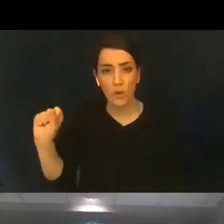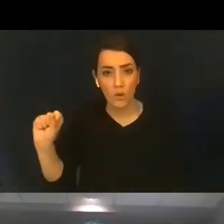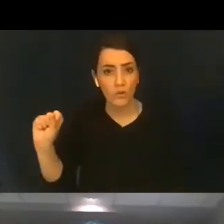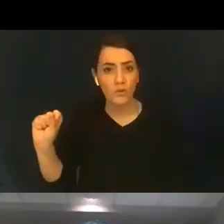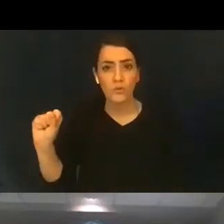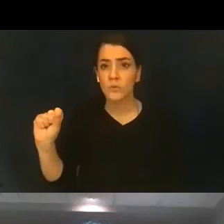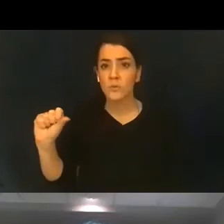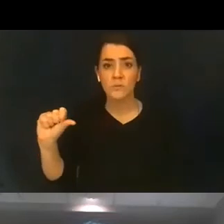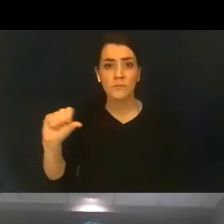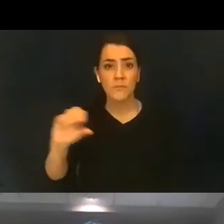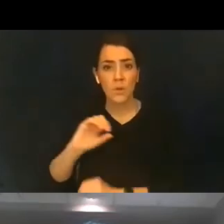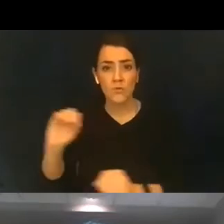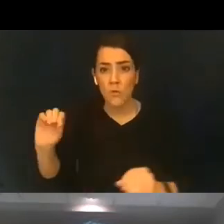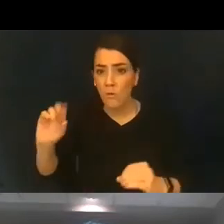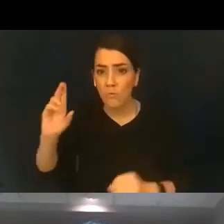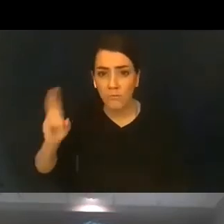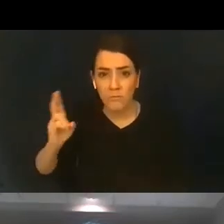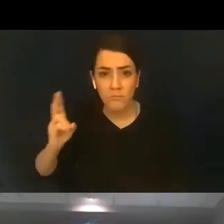the